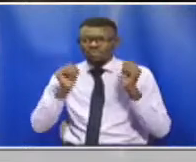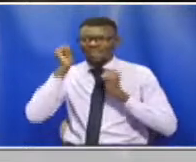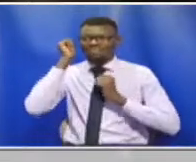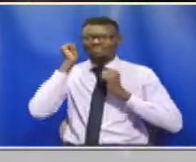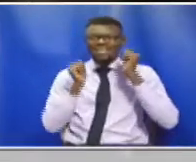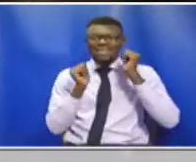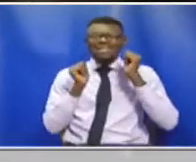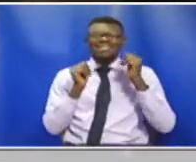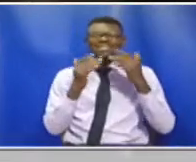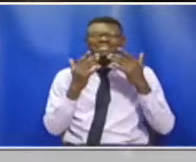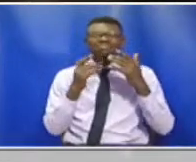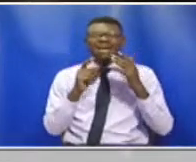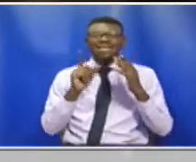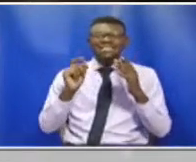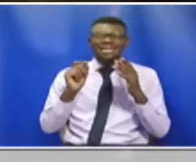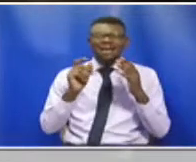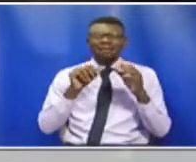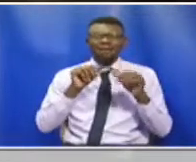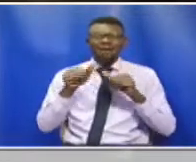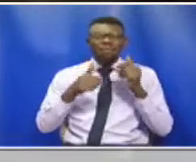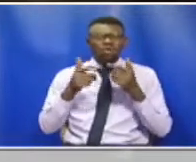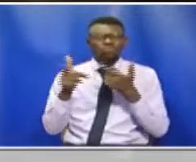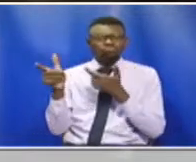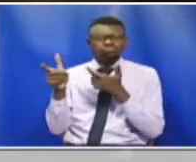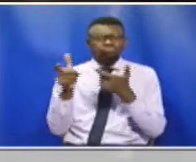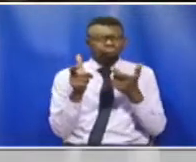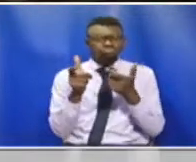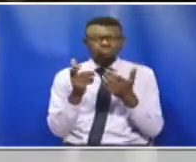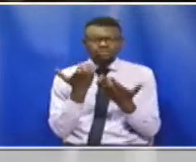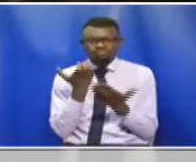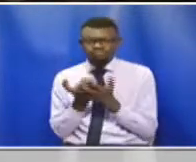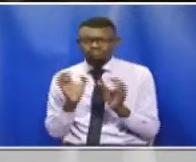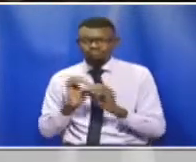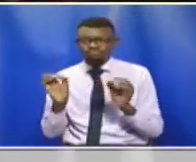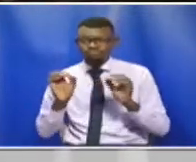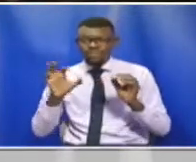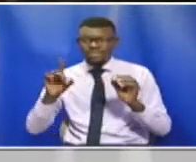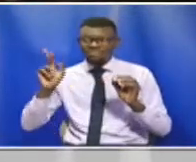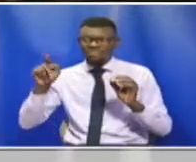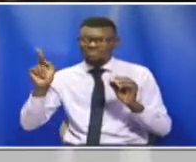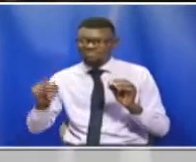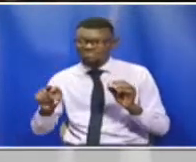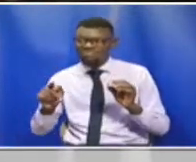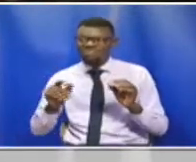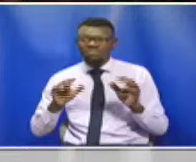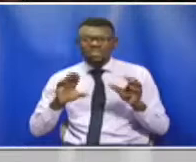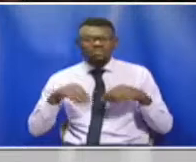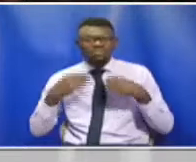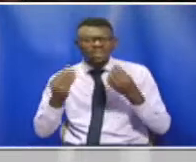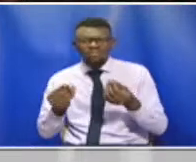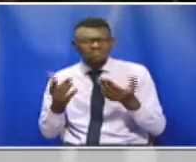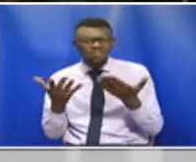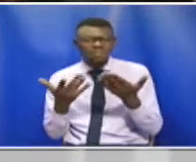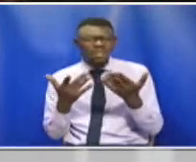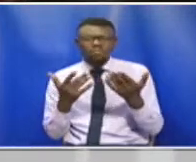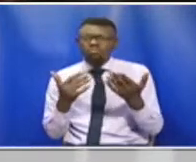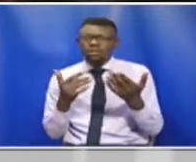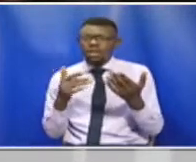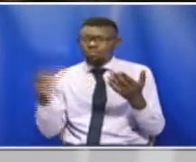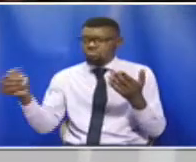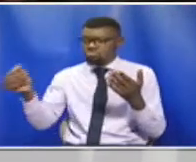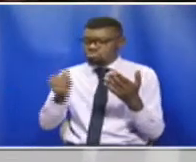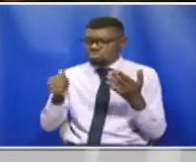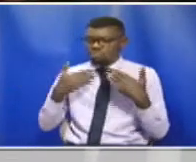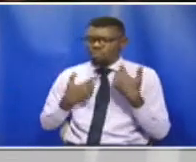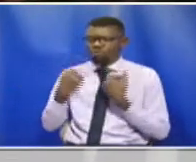The magistrate said that the DPP failed to avail the two complainants of European origin to testify. During